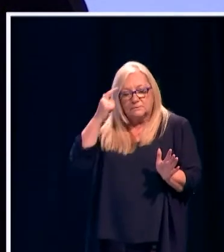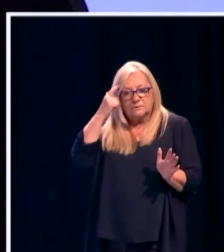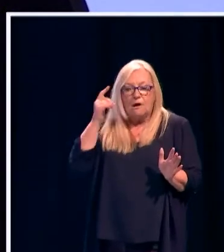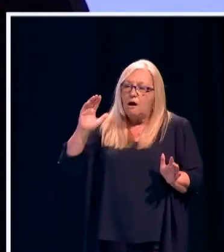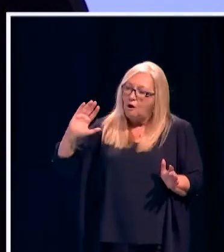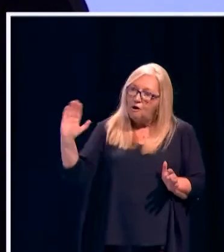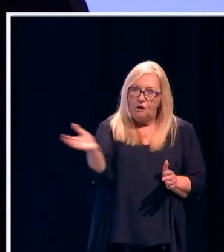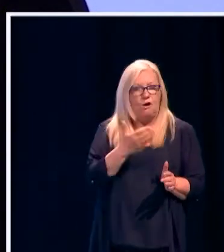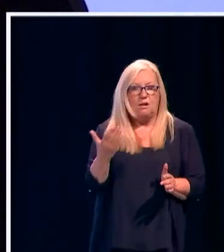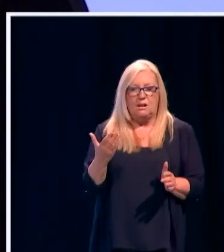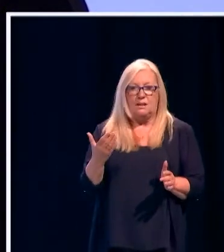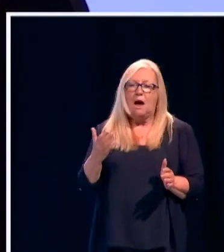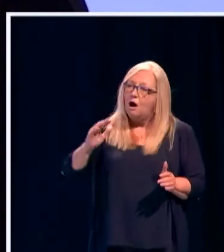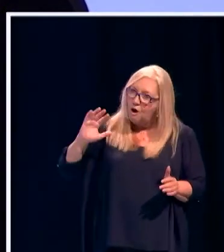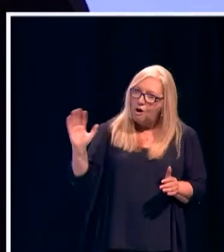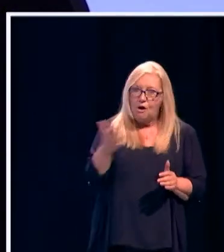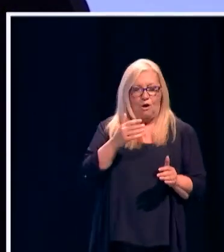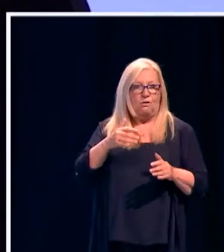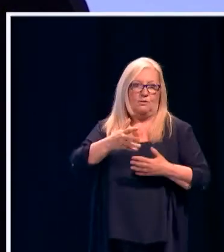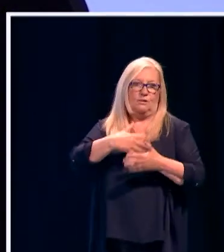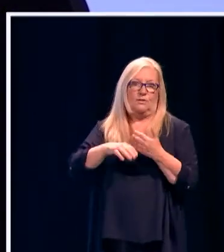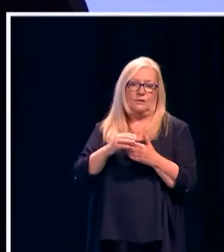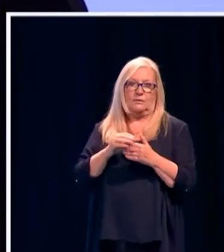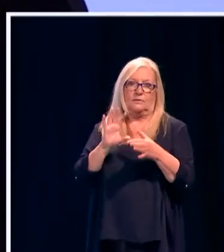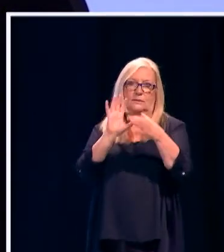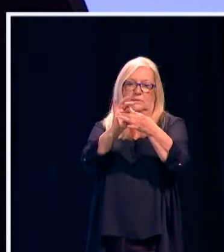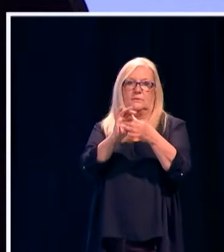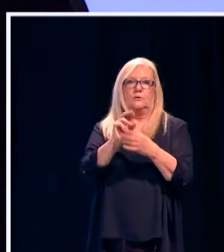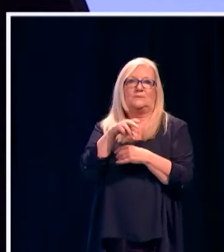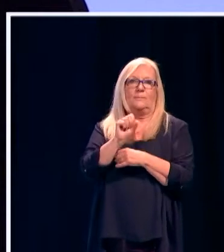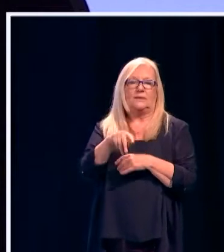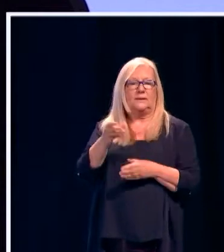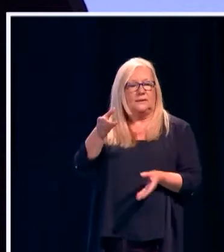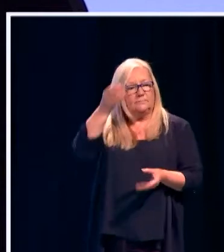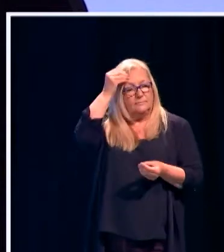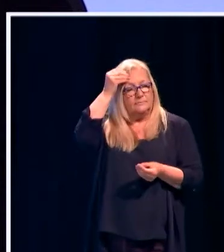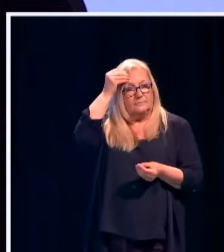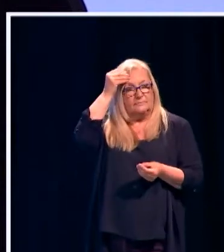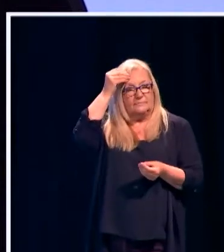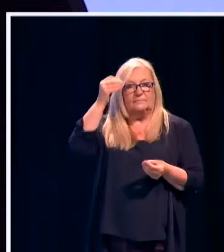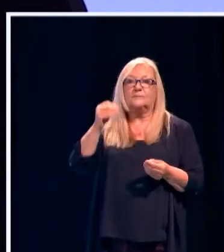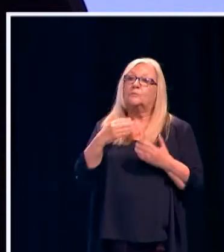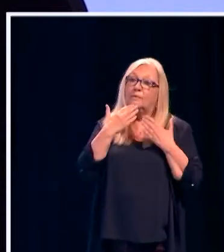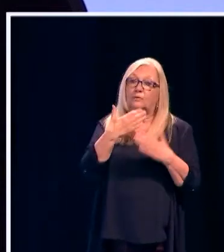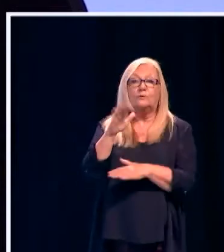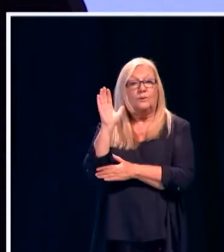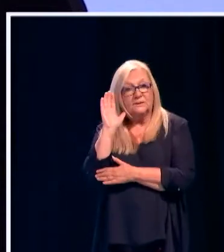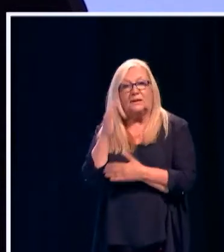all actors in the society on UNCRPD. Thank you very much for listening to me. Thank